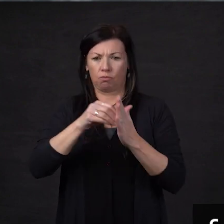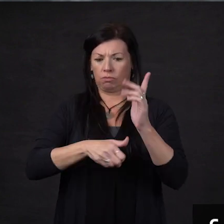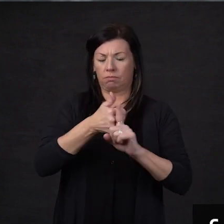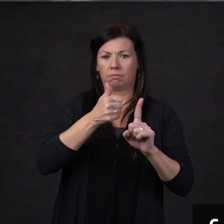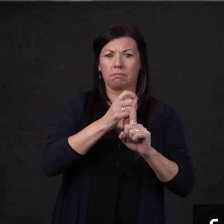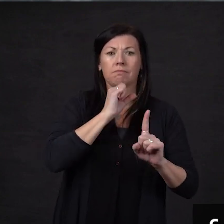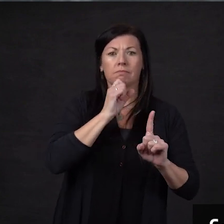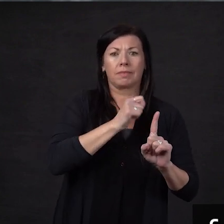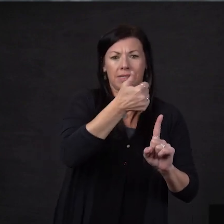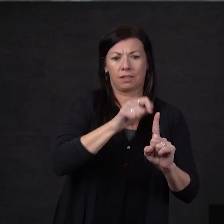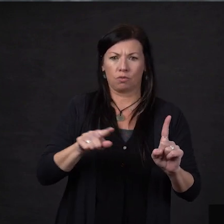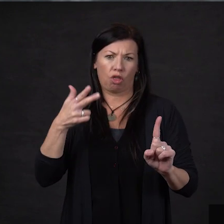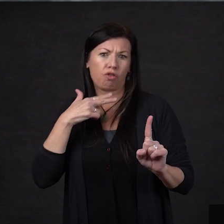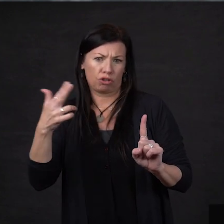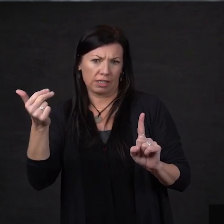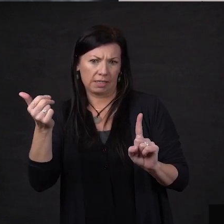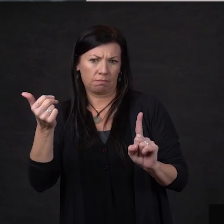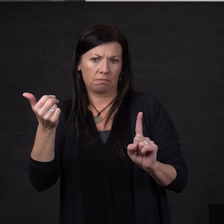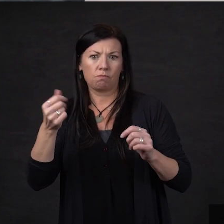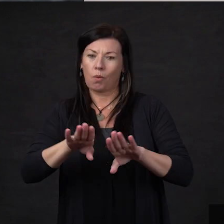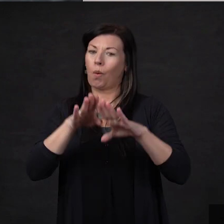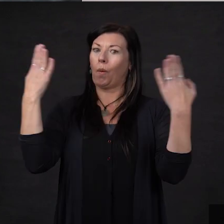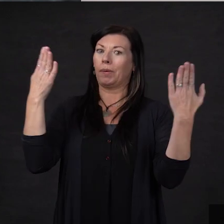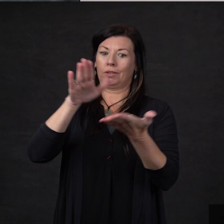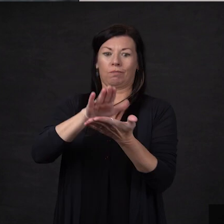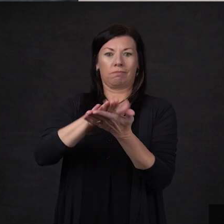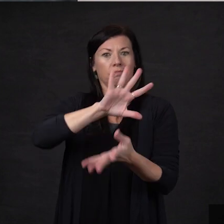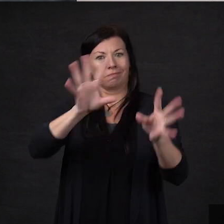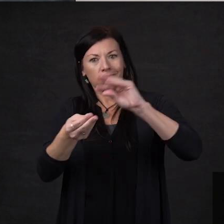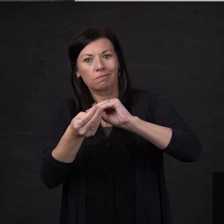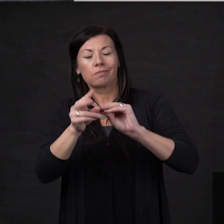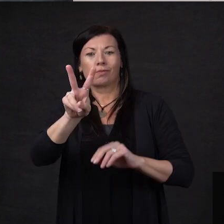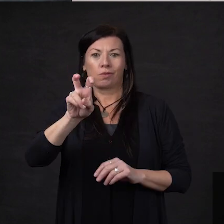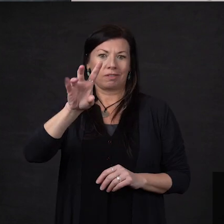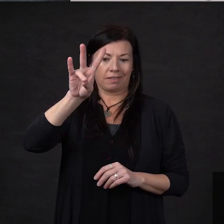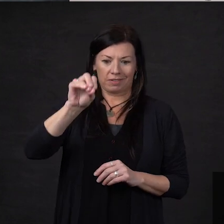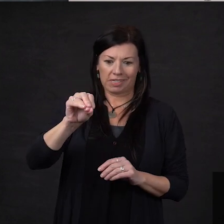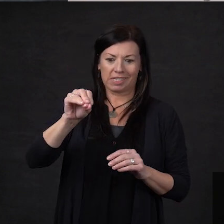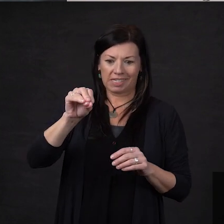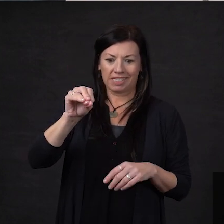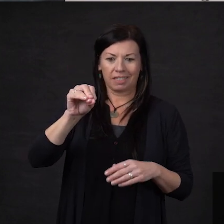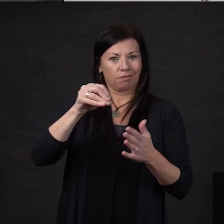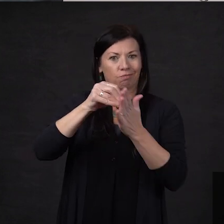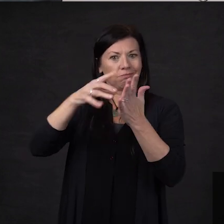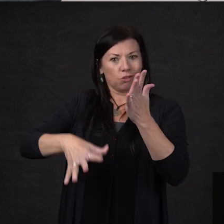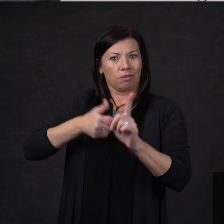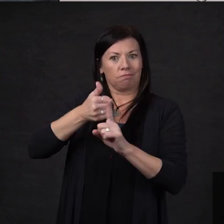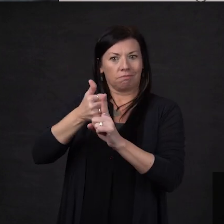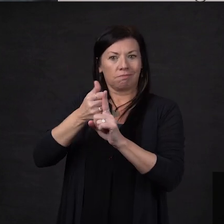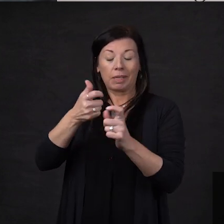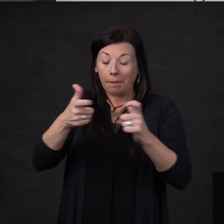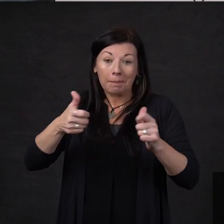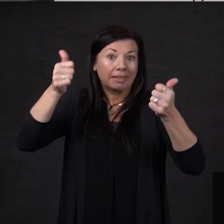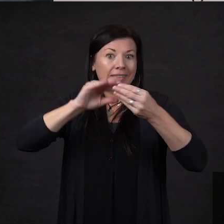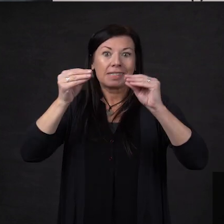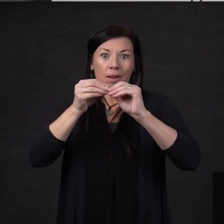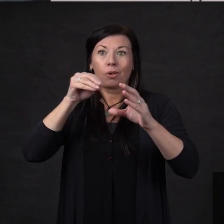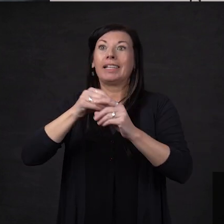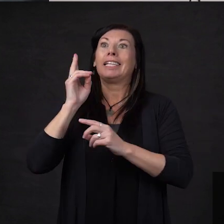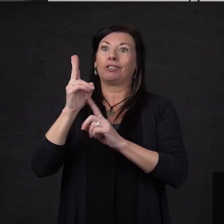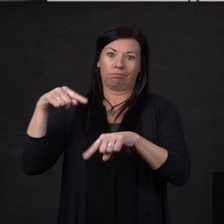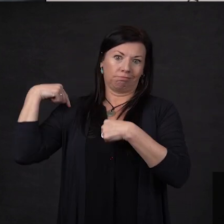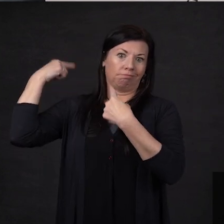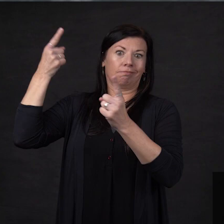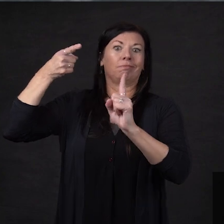10 to 13, opened, and the school had 270 students, the largest number in its history up to that point. Document, clipping